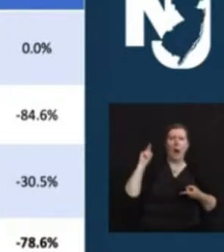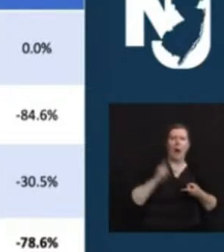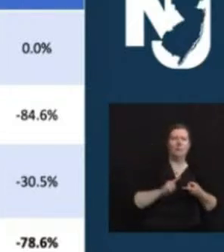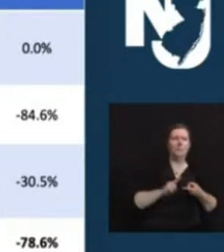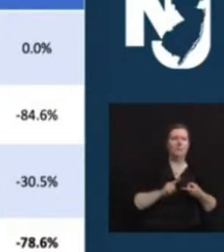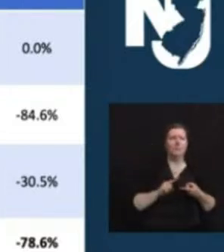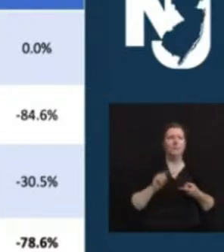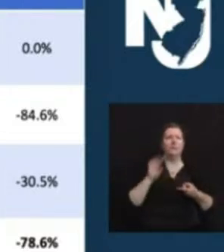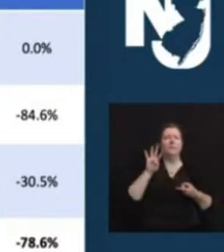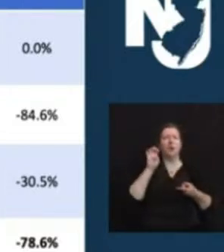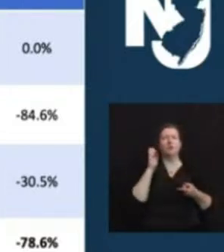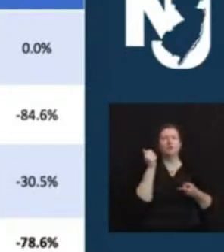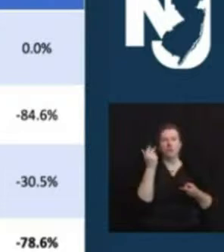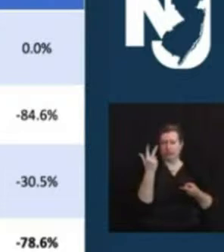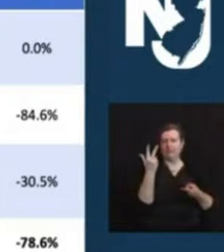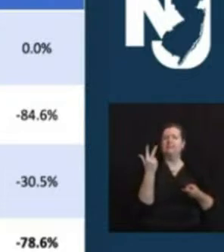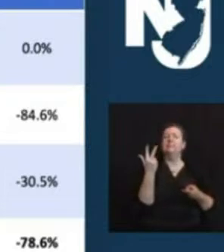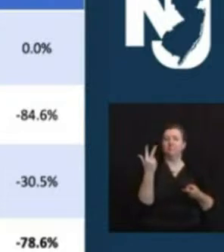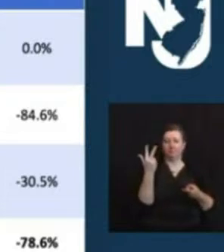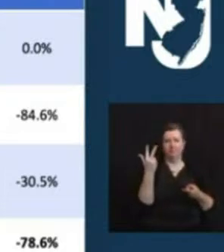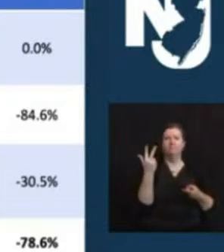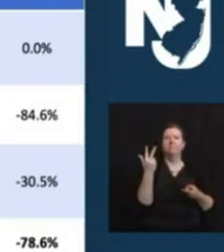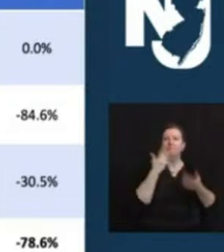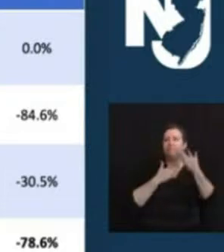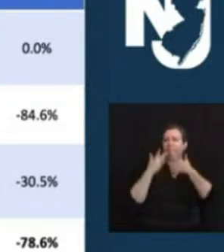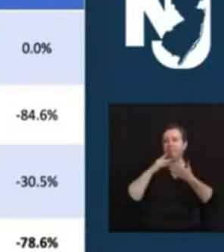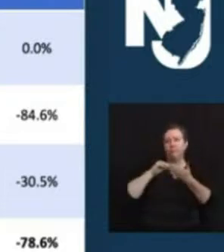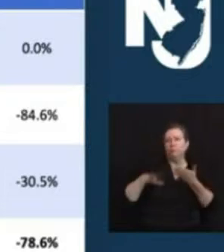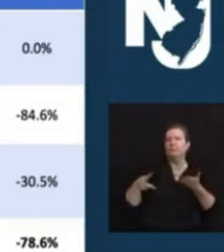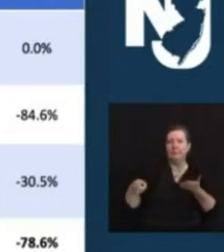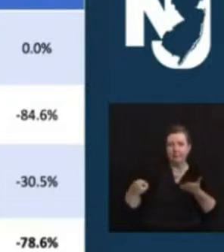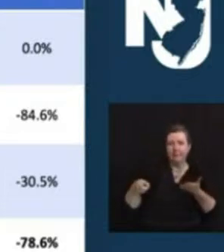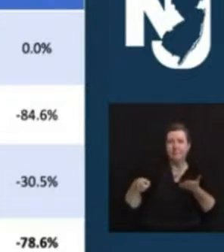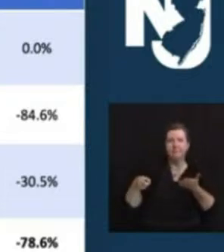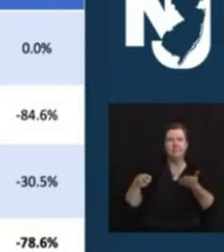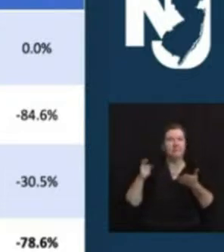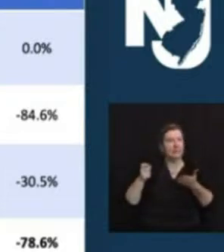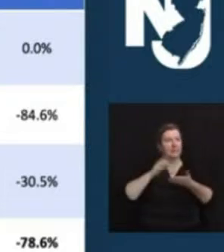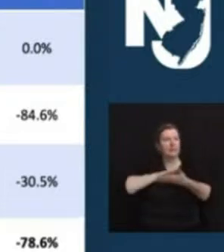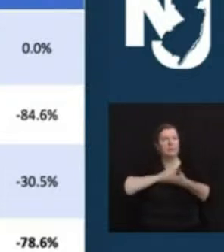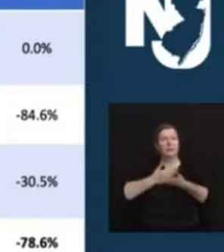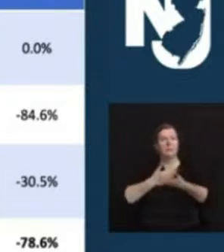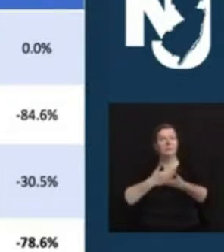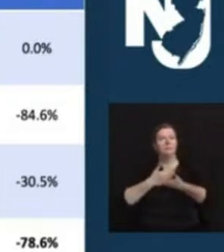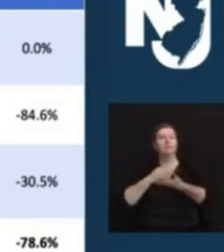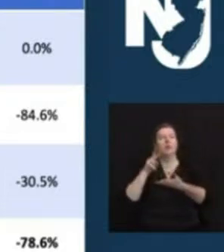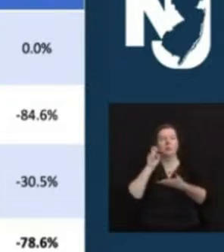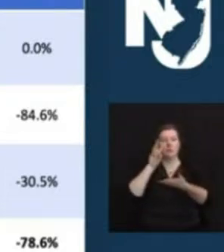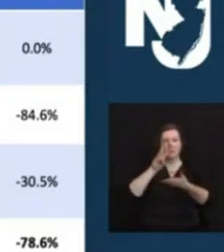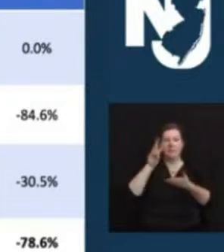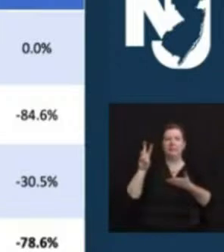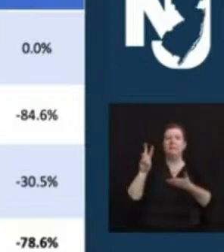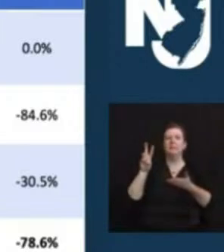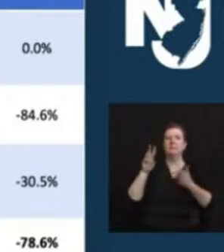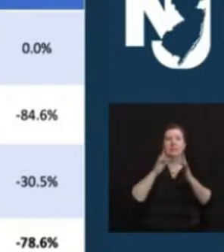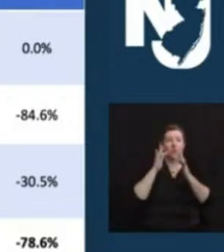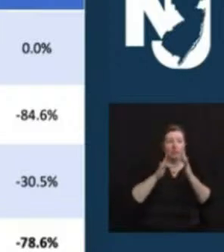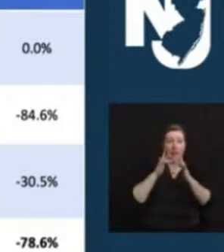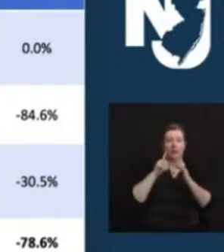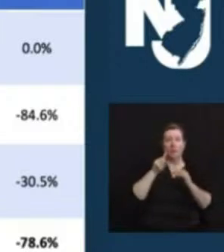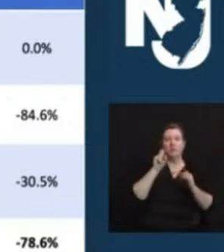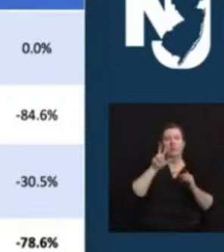just 266 students still needing devices, 132 in need of internet access,